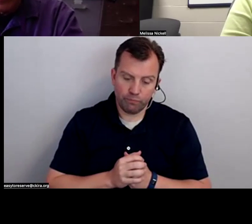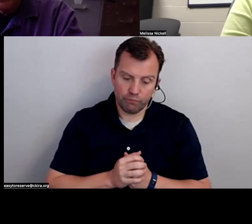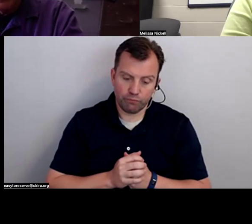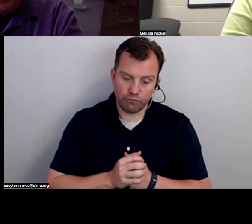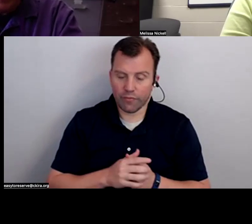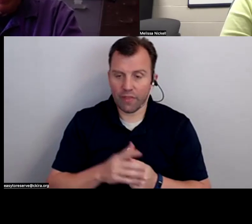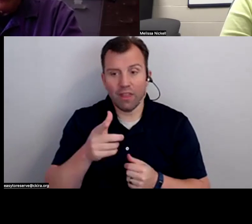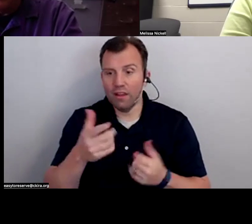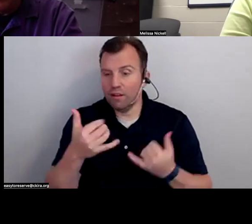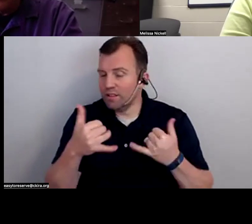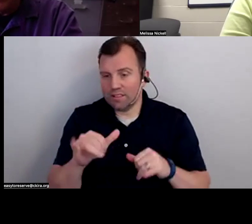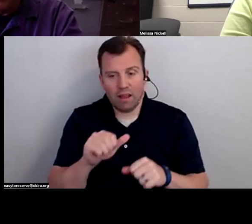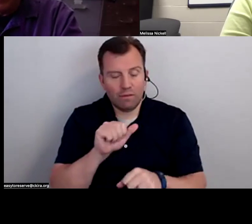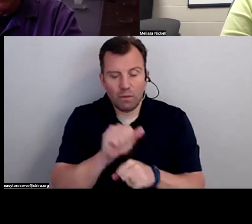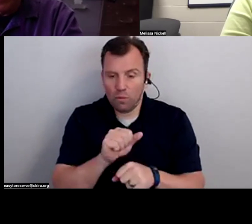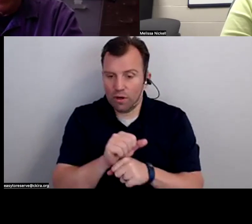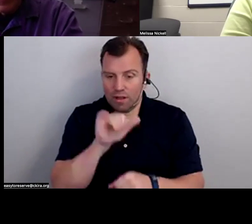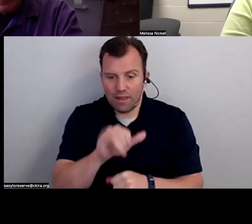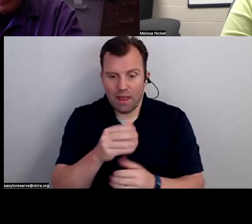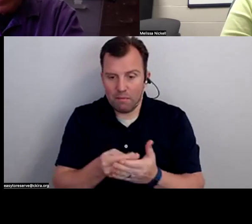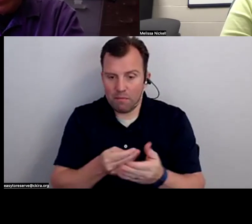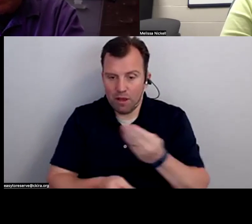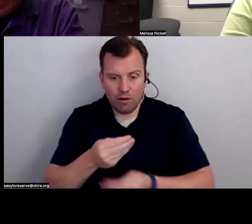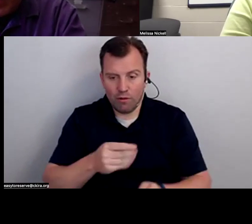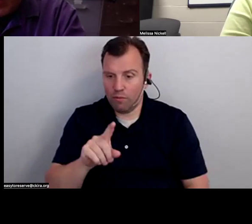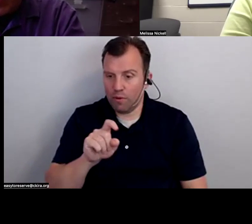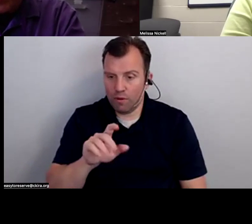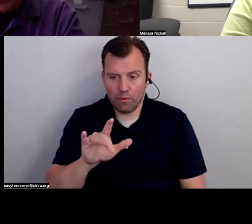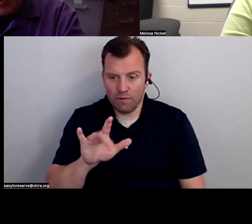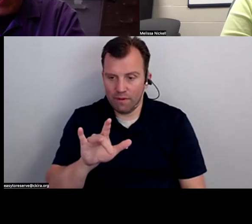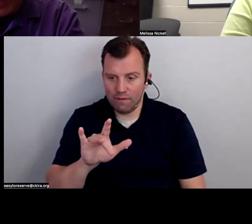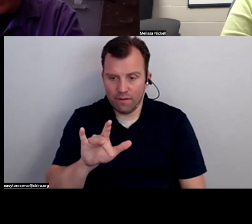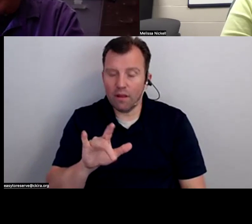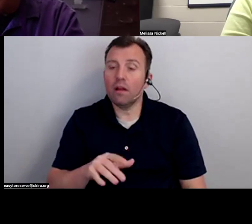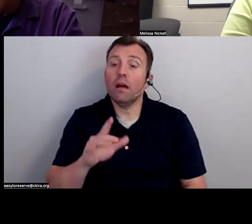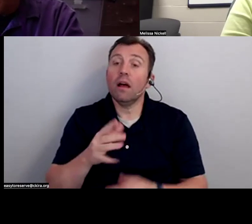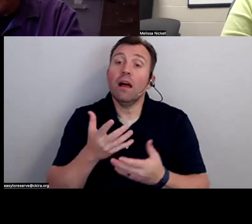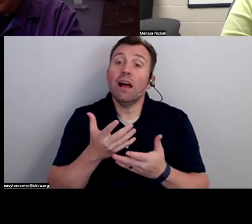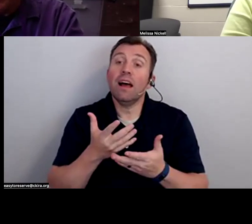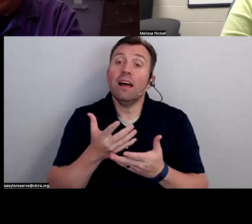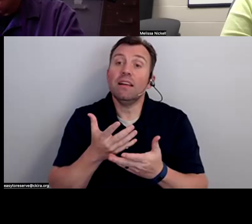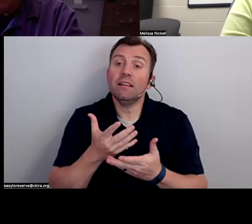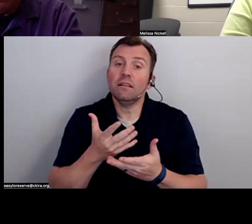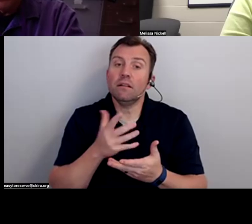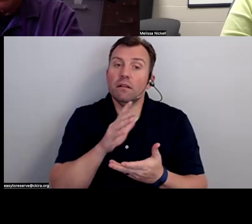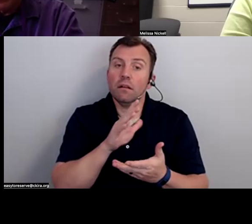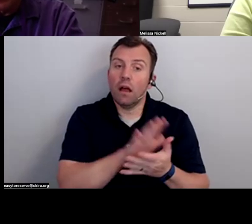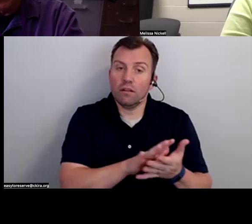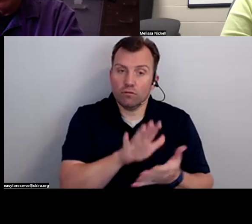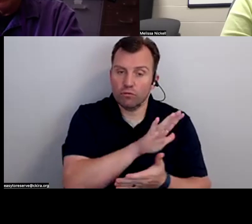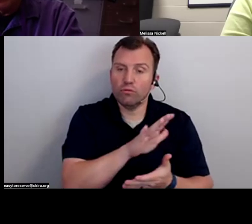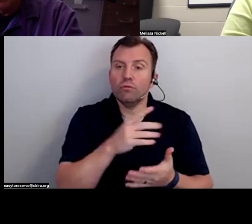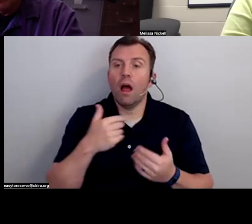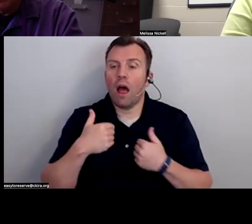work in that budget of 125. Now, institutions do have the option of covering some